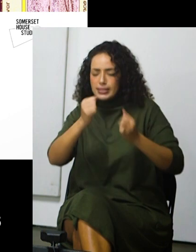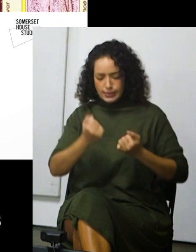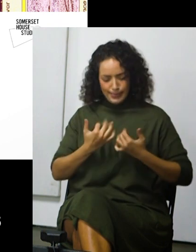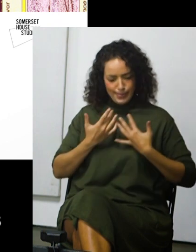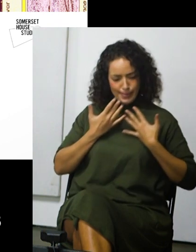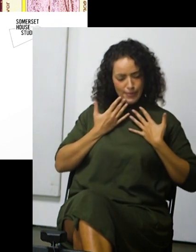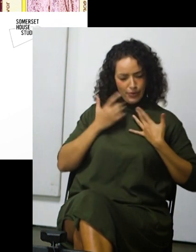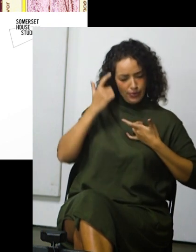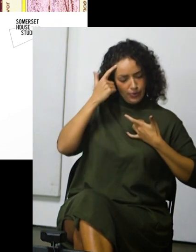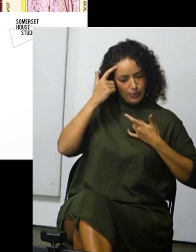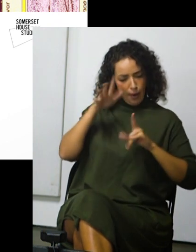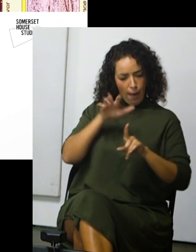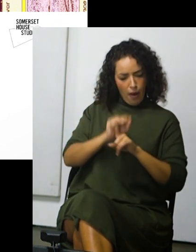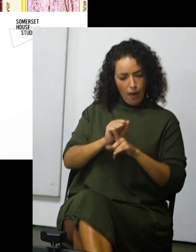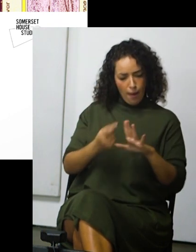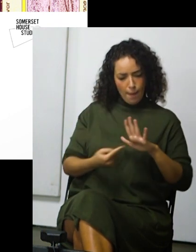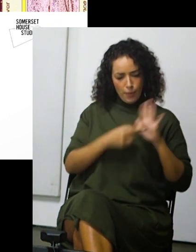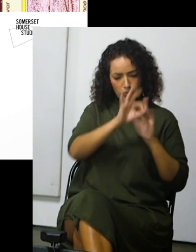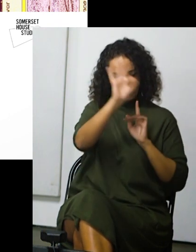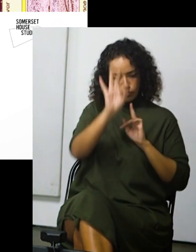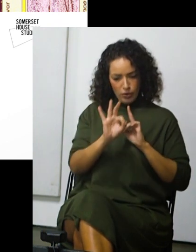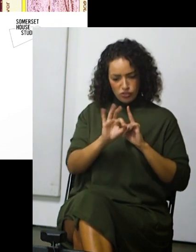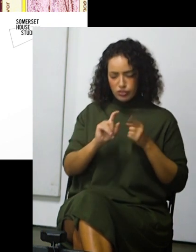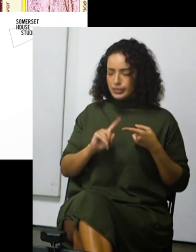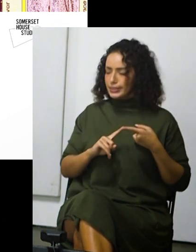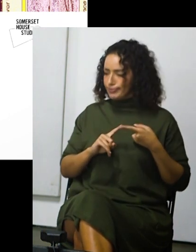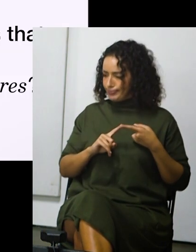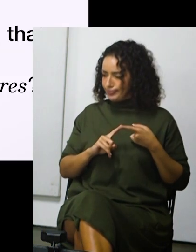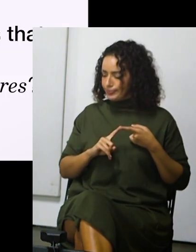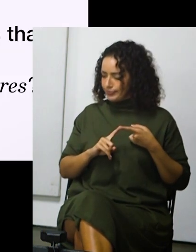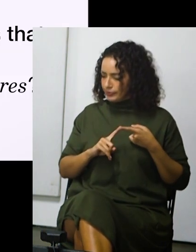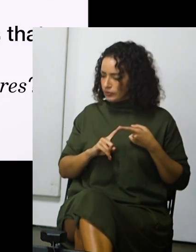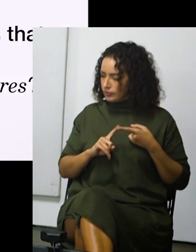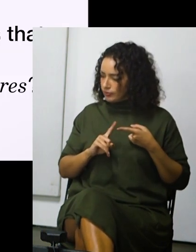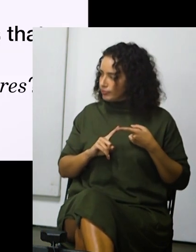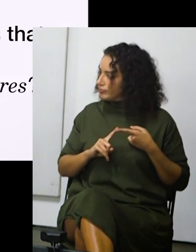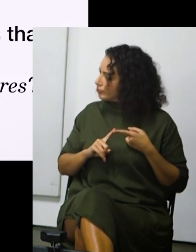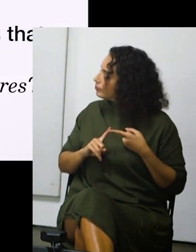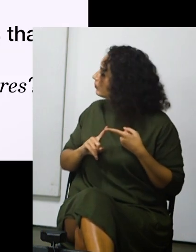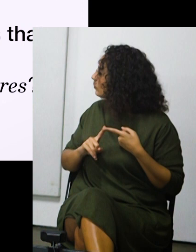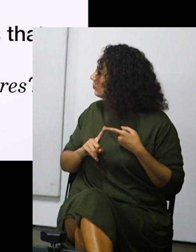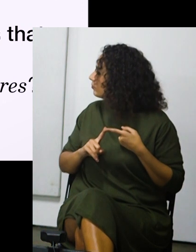key questions such as, next slide, please.